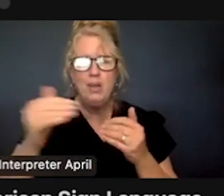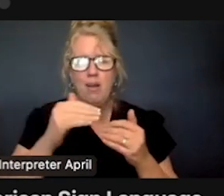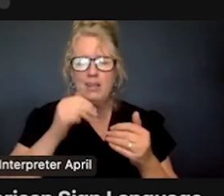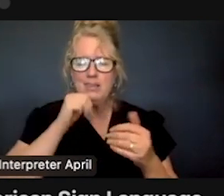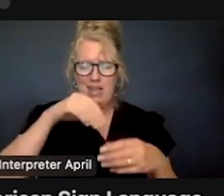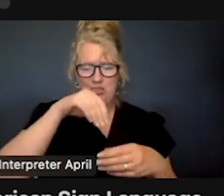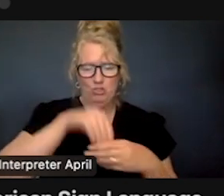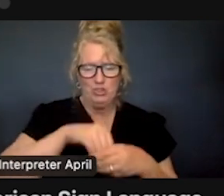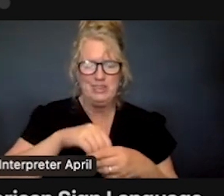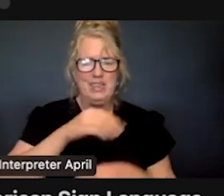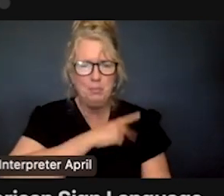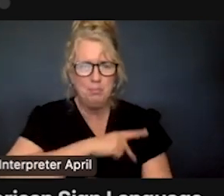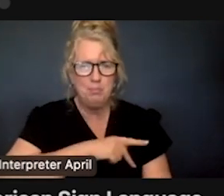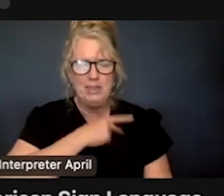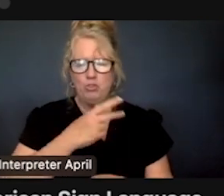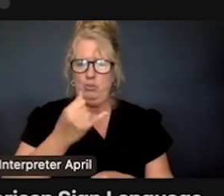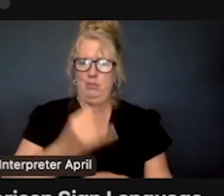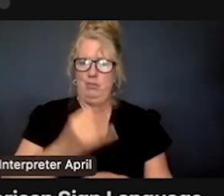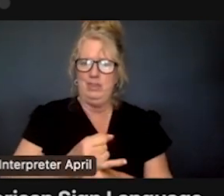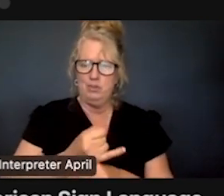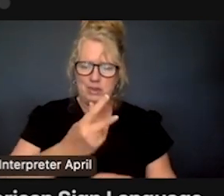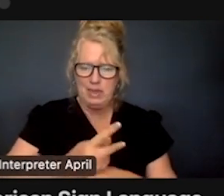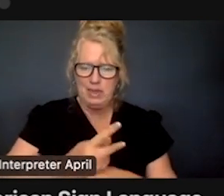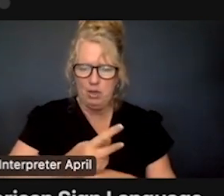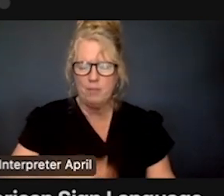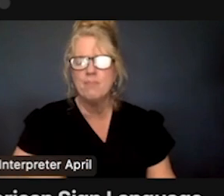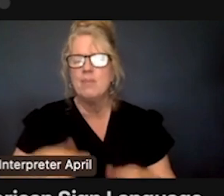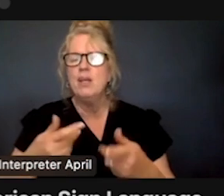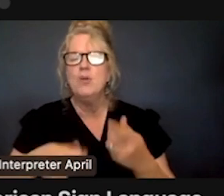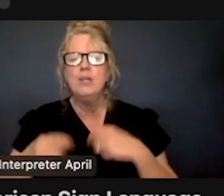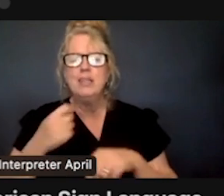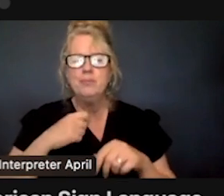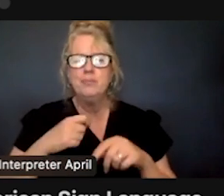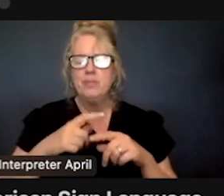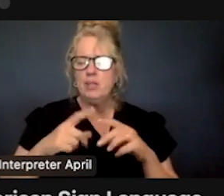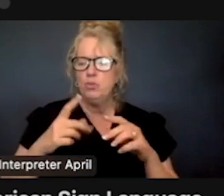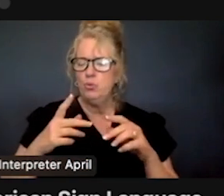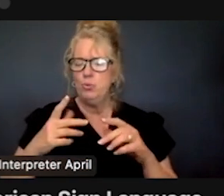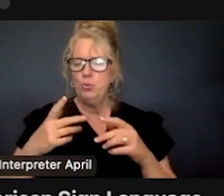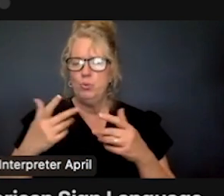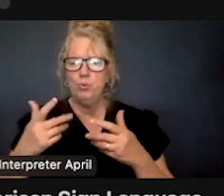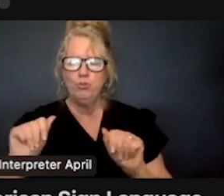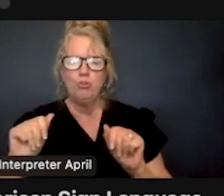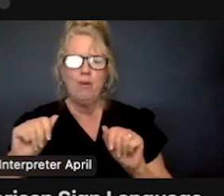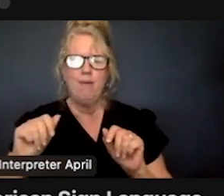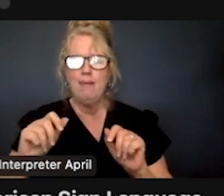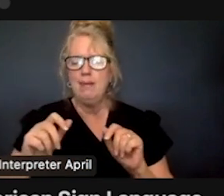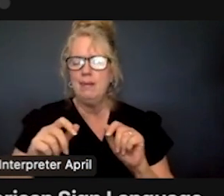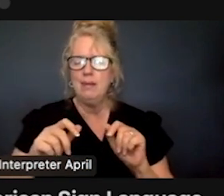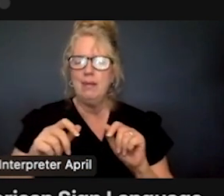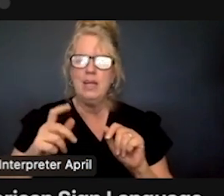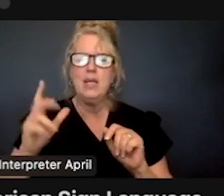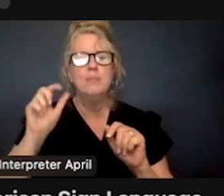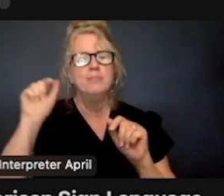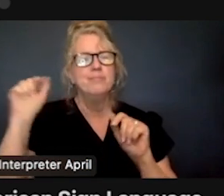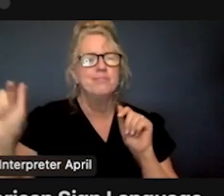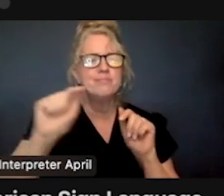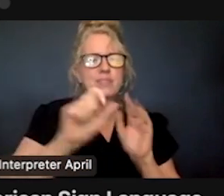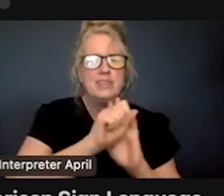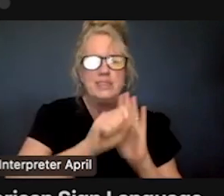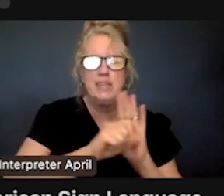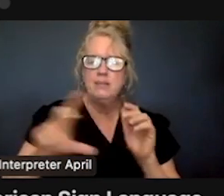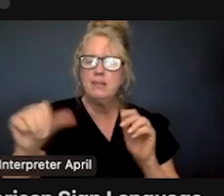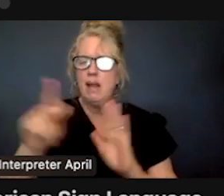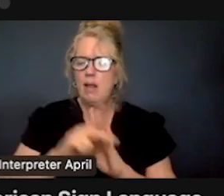institutionalized care as the sort of single solution that states and other policymakers were